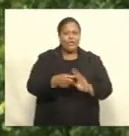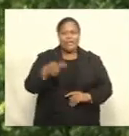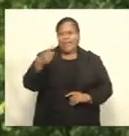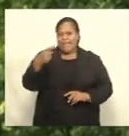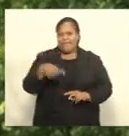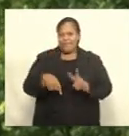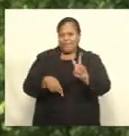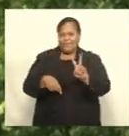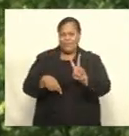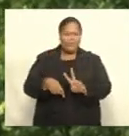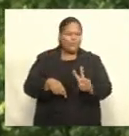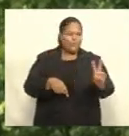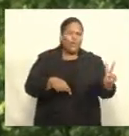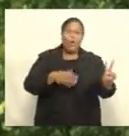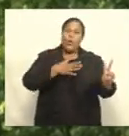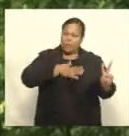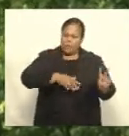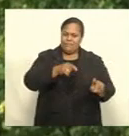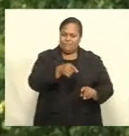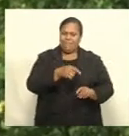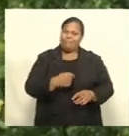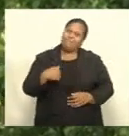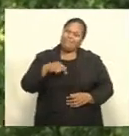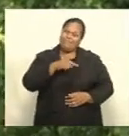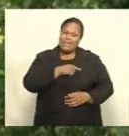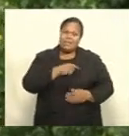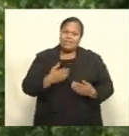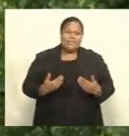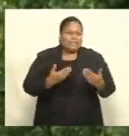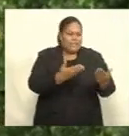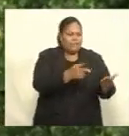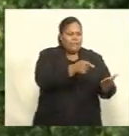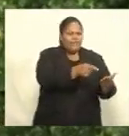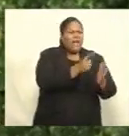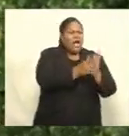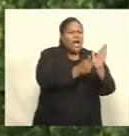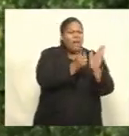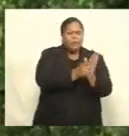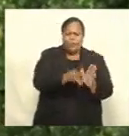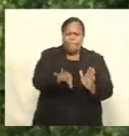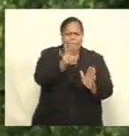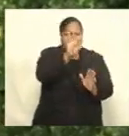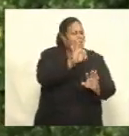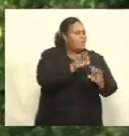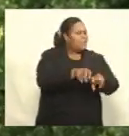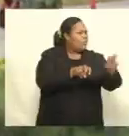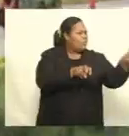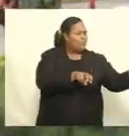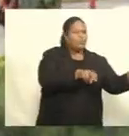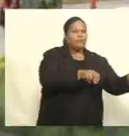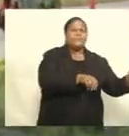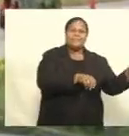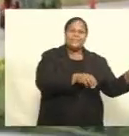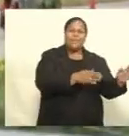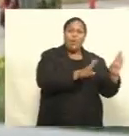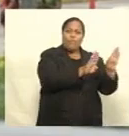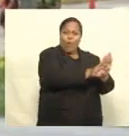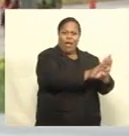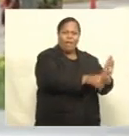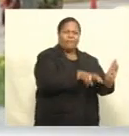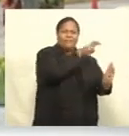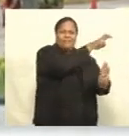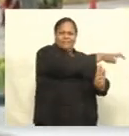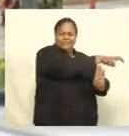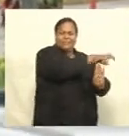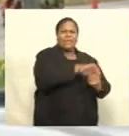And we have just given only a short hours just to pick them, and we have to get them this side. Following reports of many